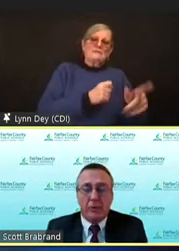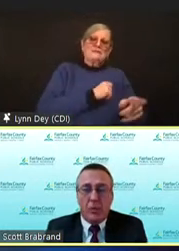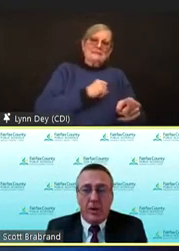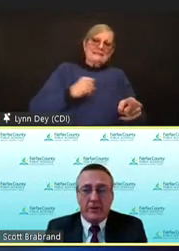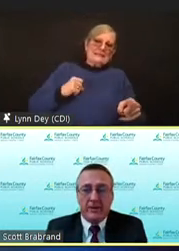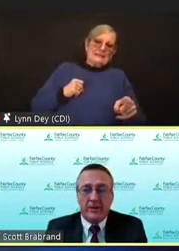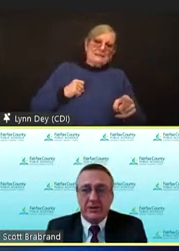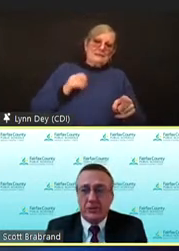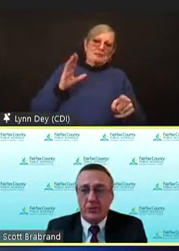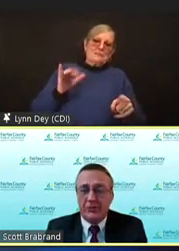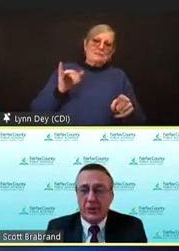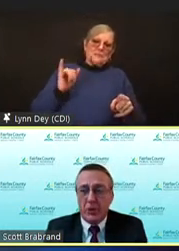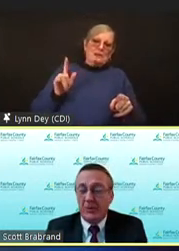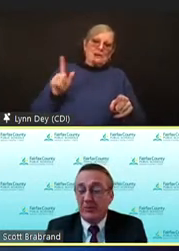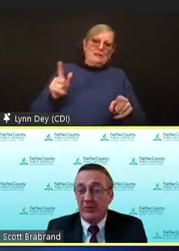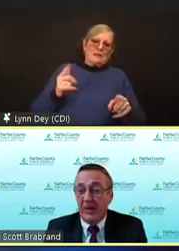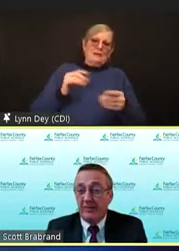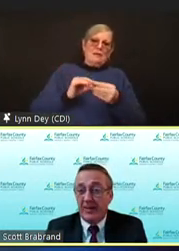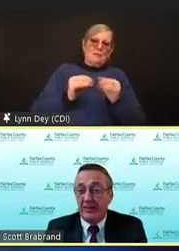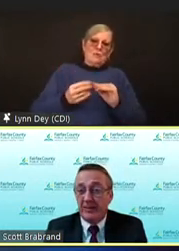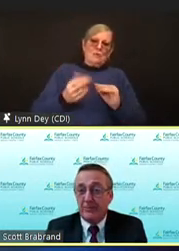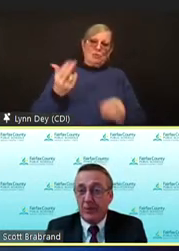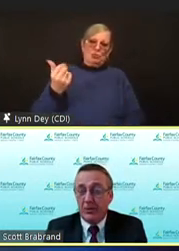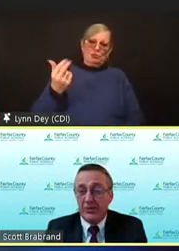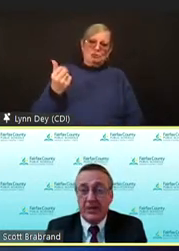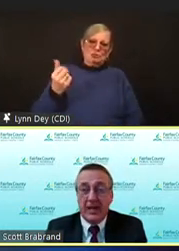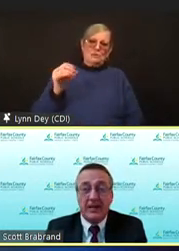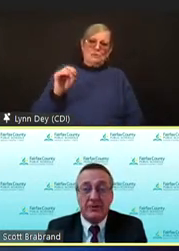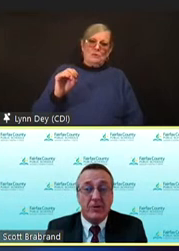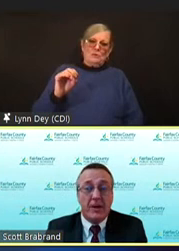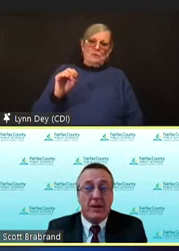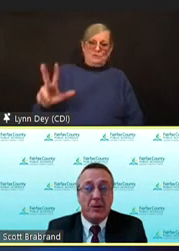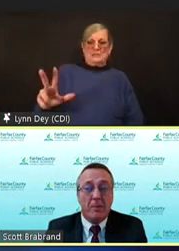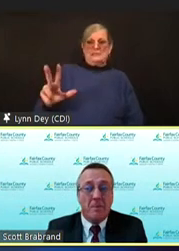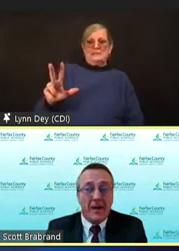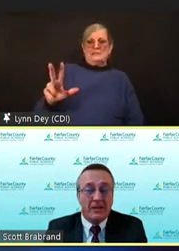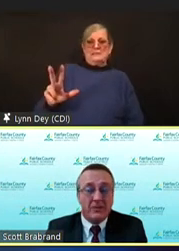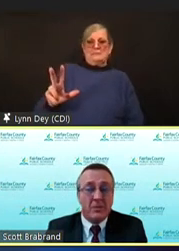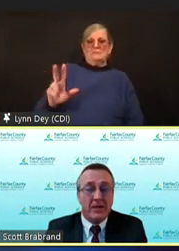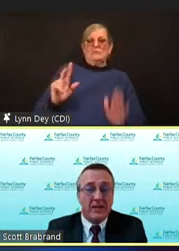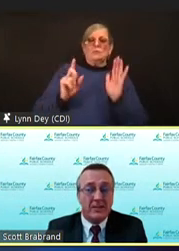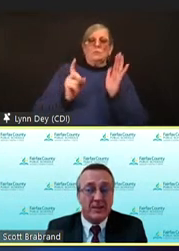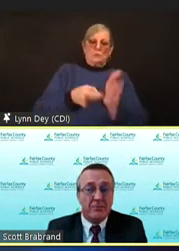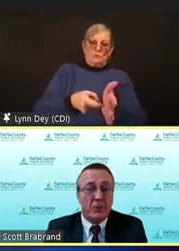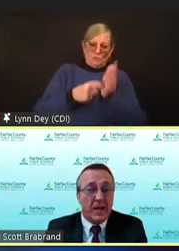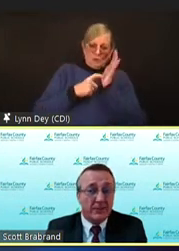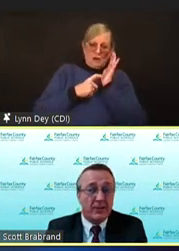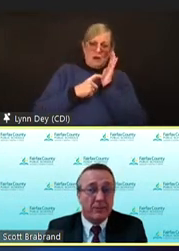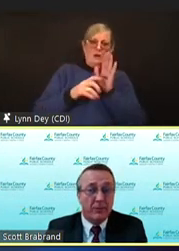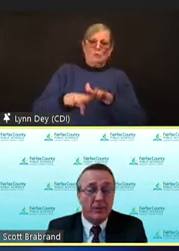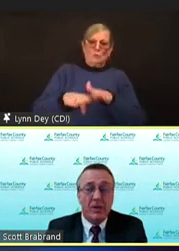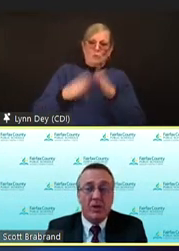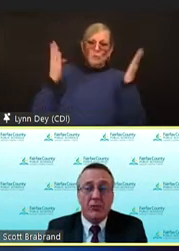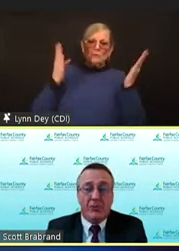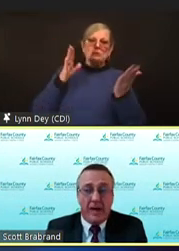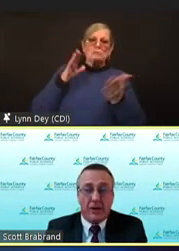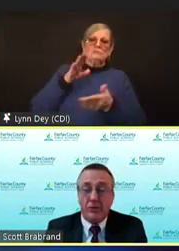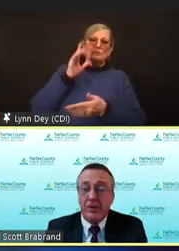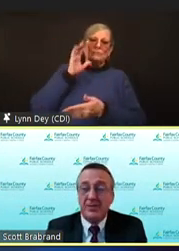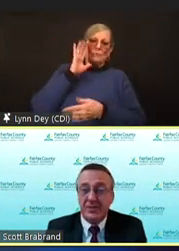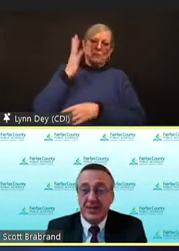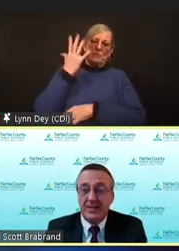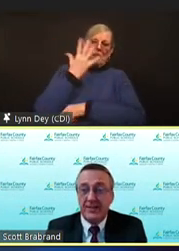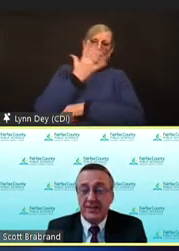1303, requiring that schools open for 5 days in person and to the maximum extent practicable,